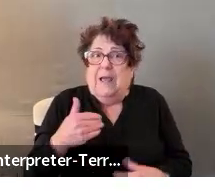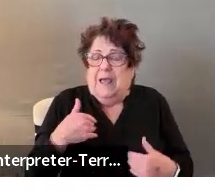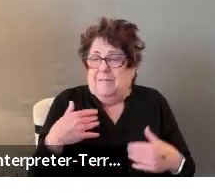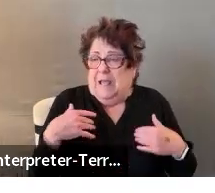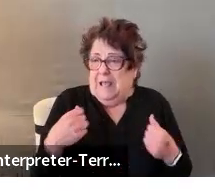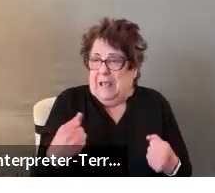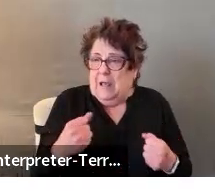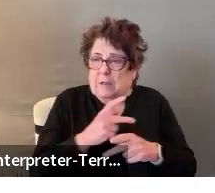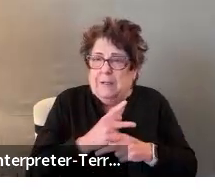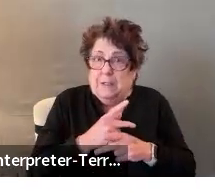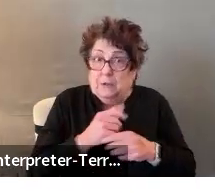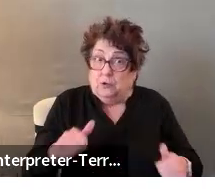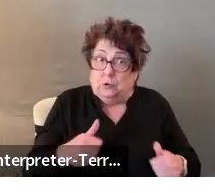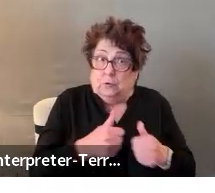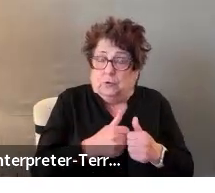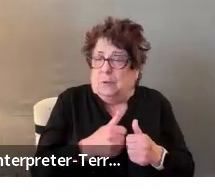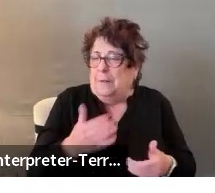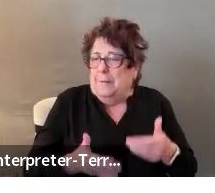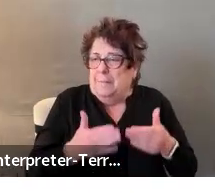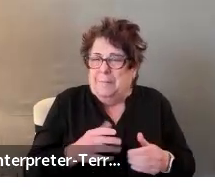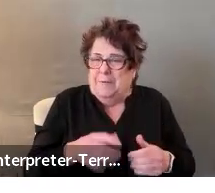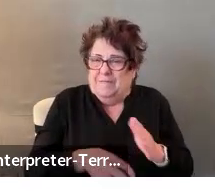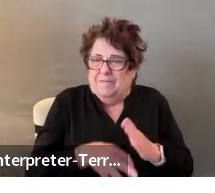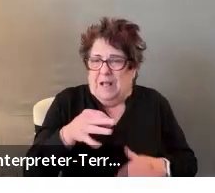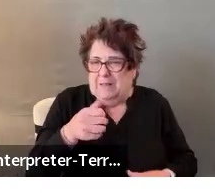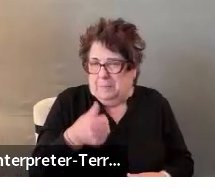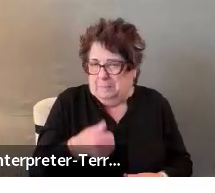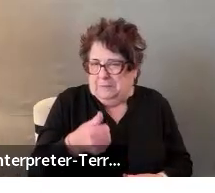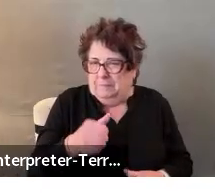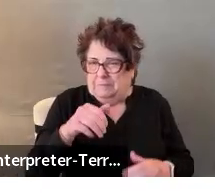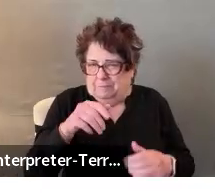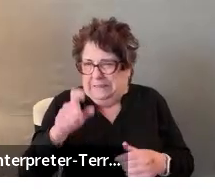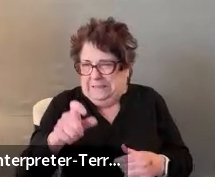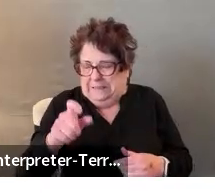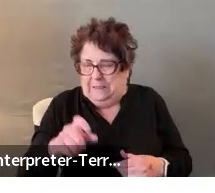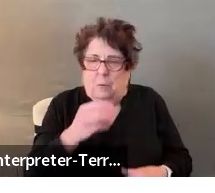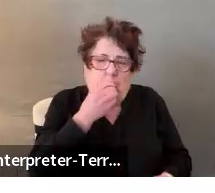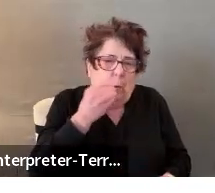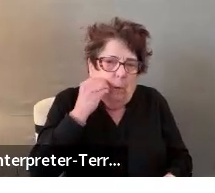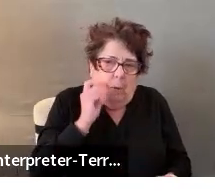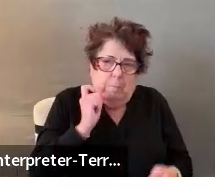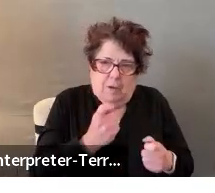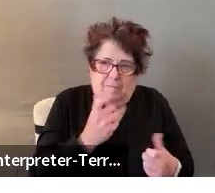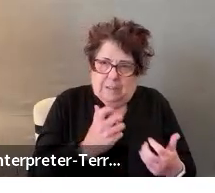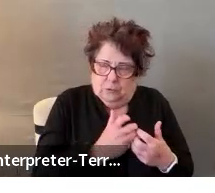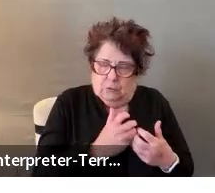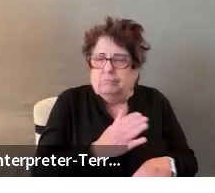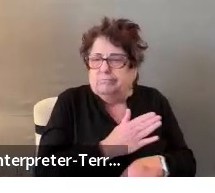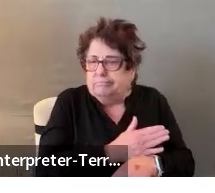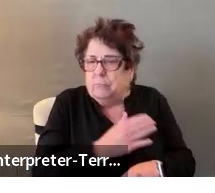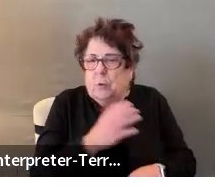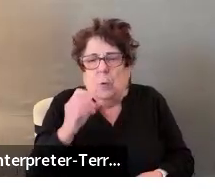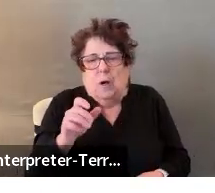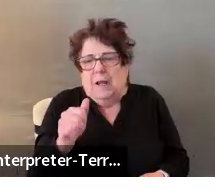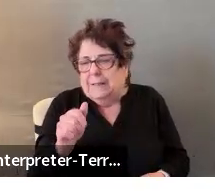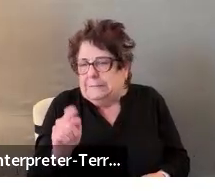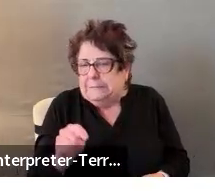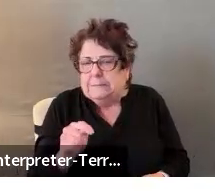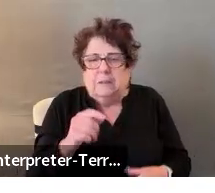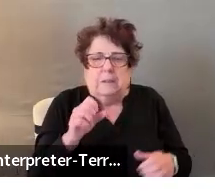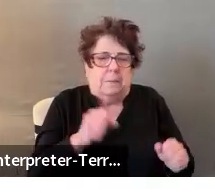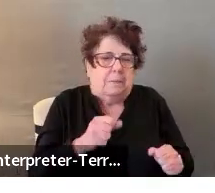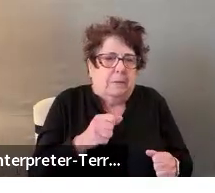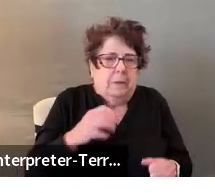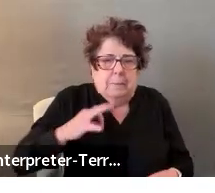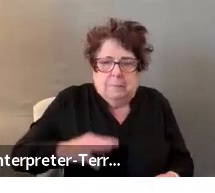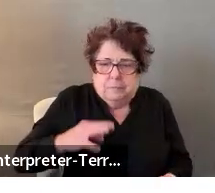of home modifications or AT. Home modification or AT could be helpful following surgery, an illness,